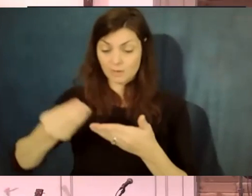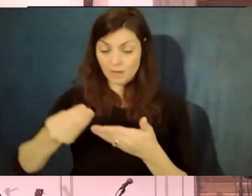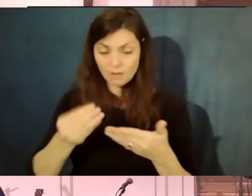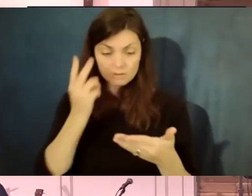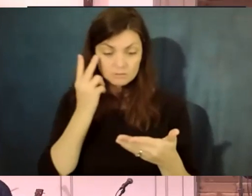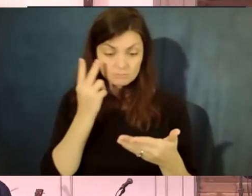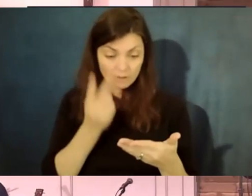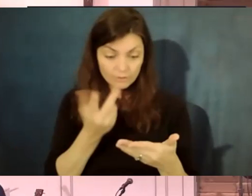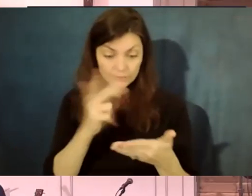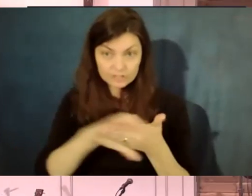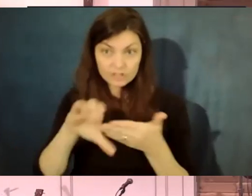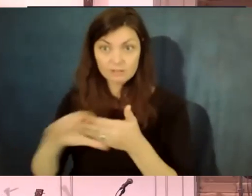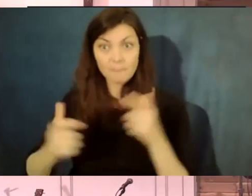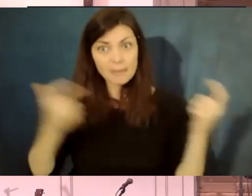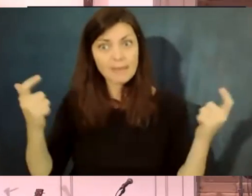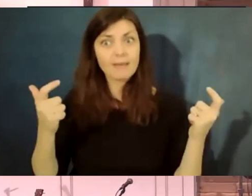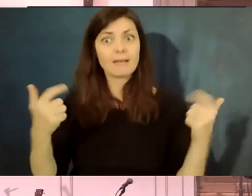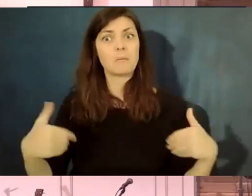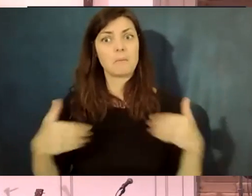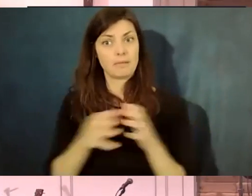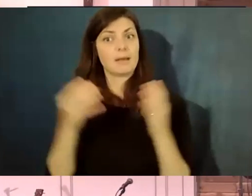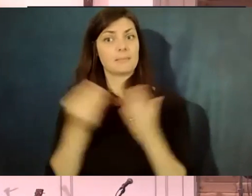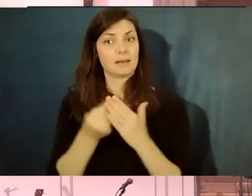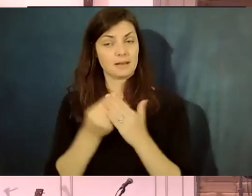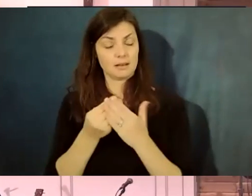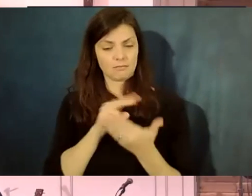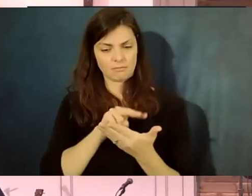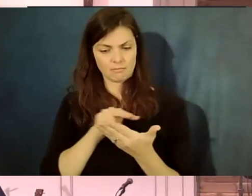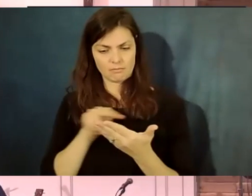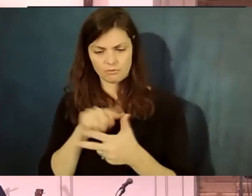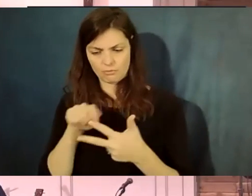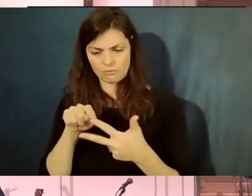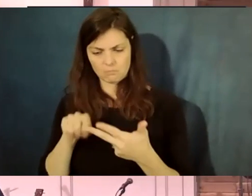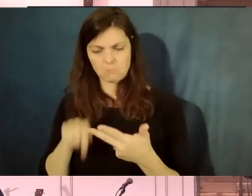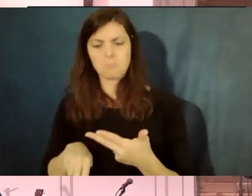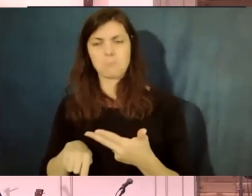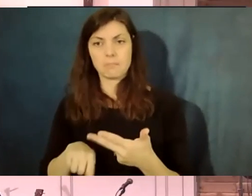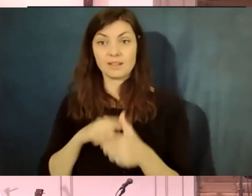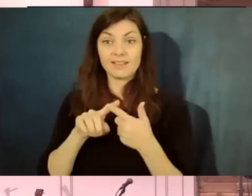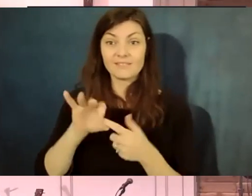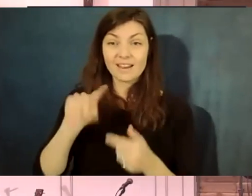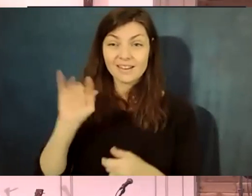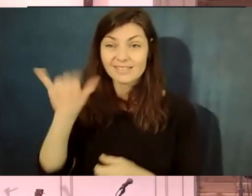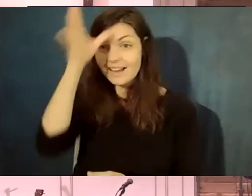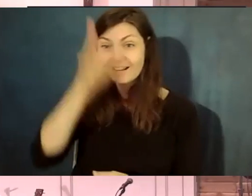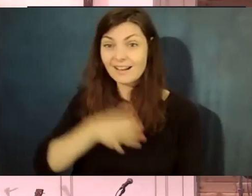I opened it up, and these were pretty big checks. And then I found out that that guy, the next